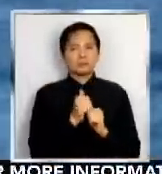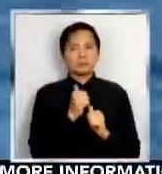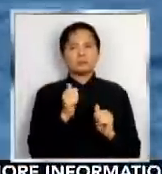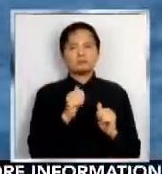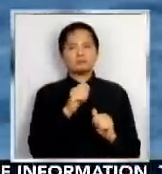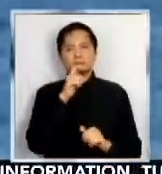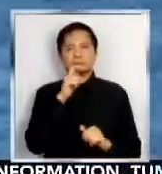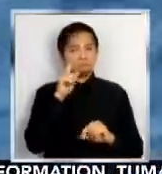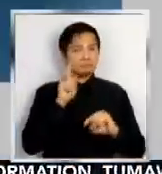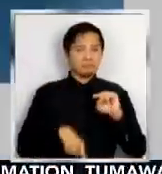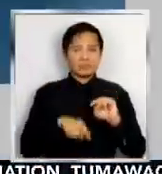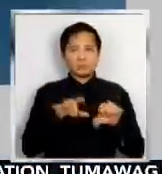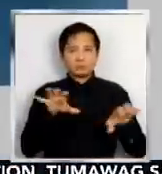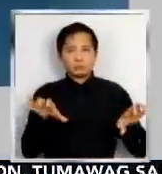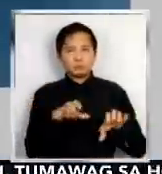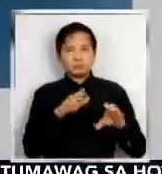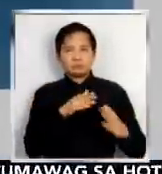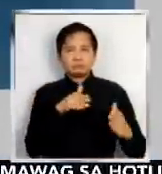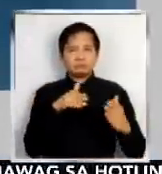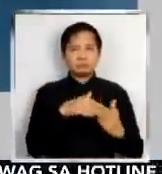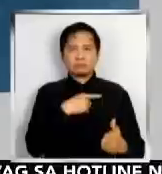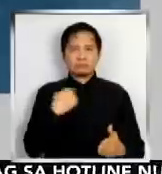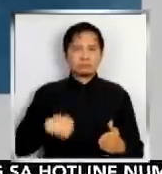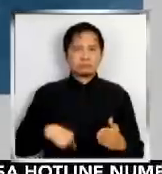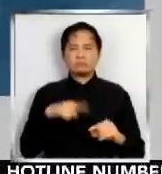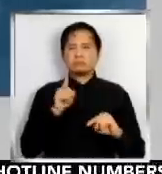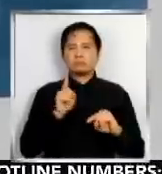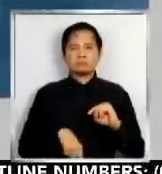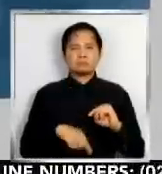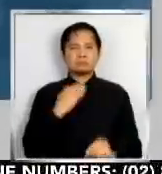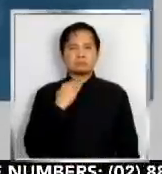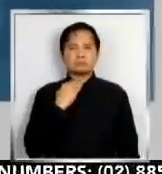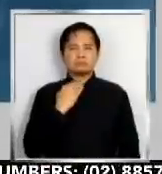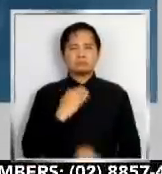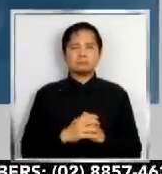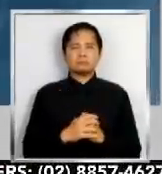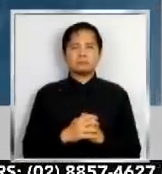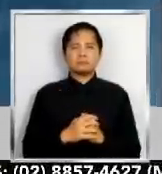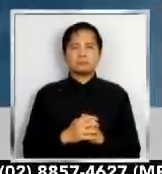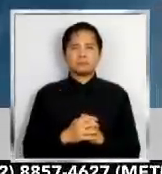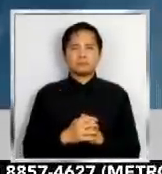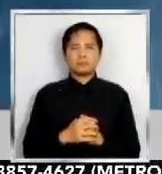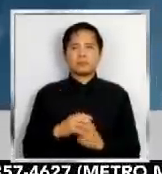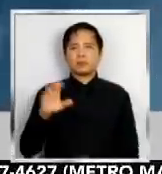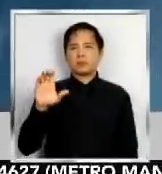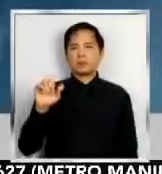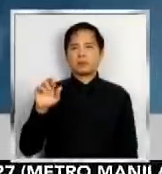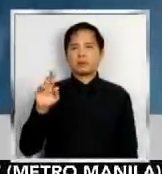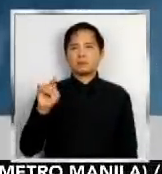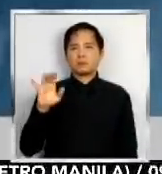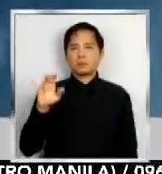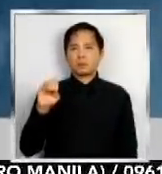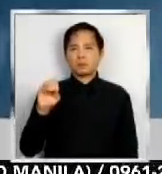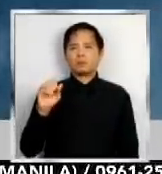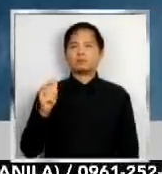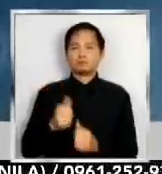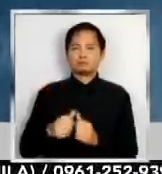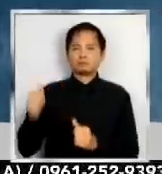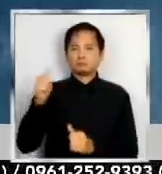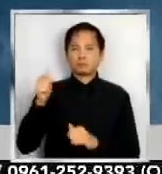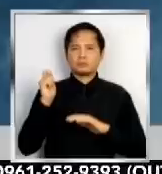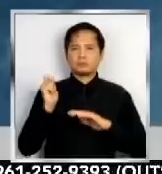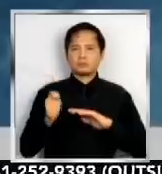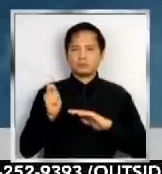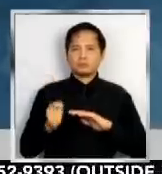any actions against them. Tingin ni dating Senior Associate Justice Antonio Carpio, dapat bumalik ang Pilipinas sa tribunal para